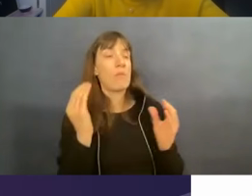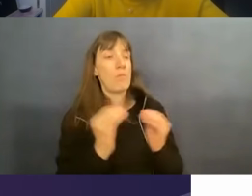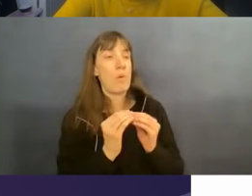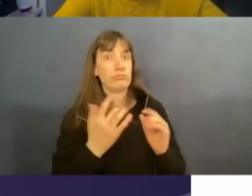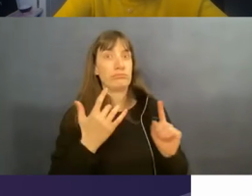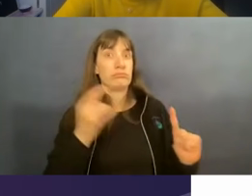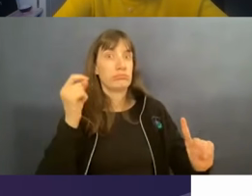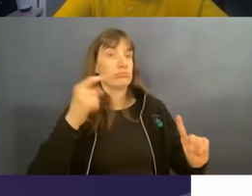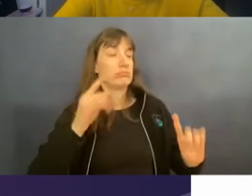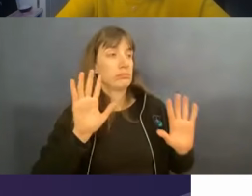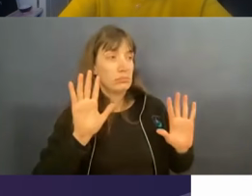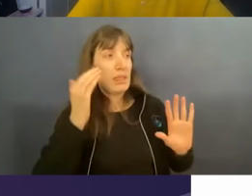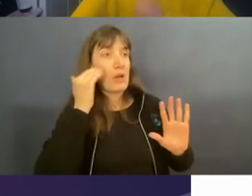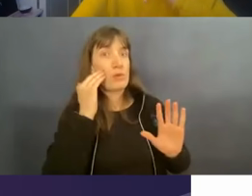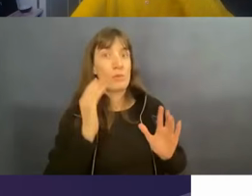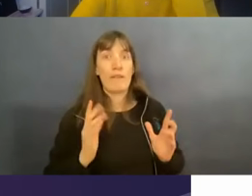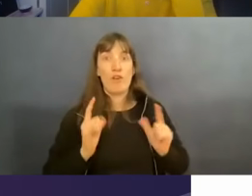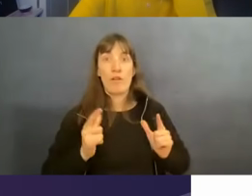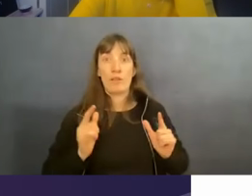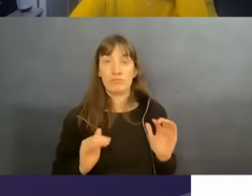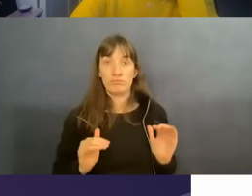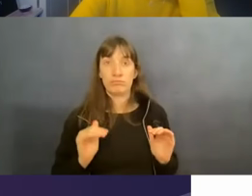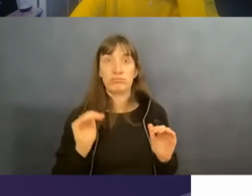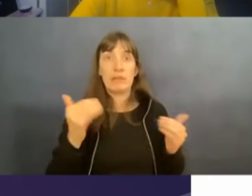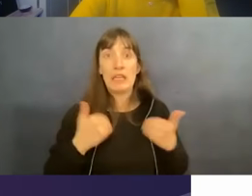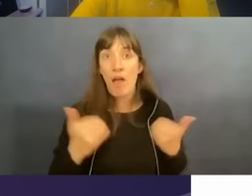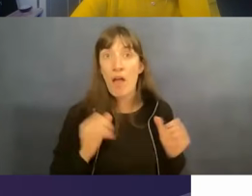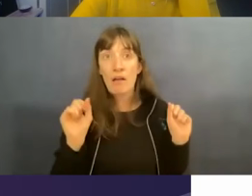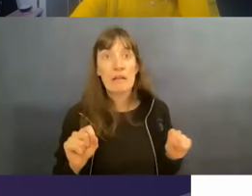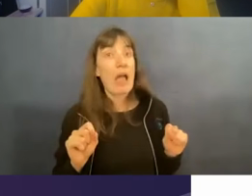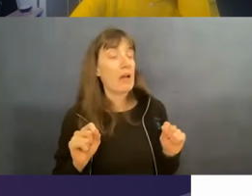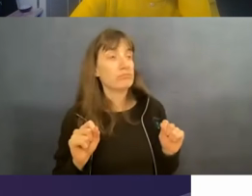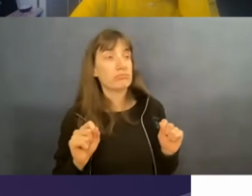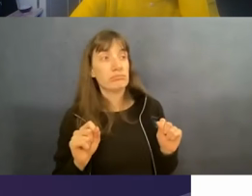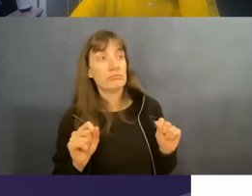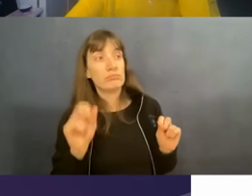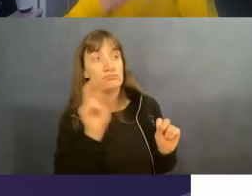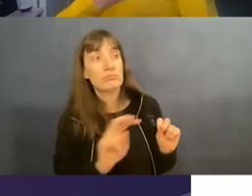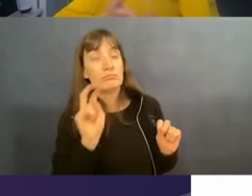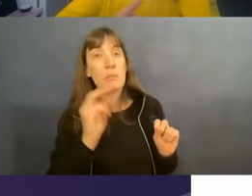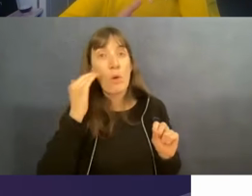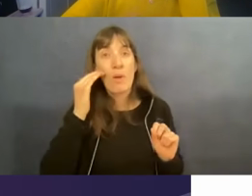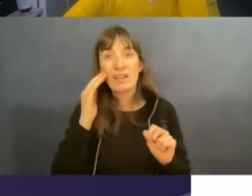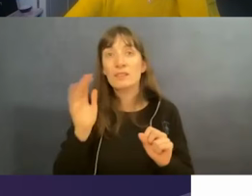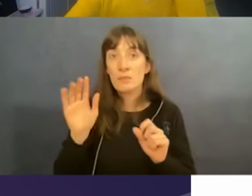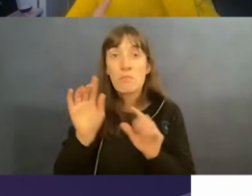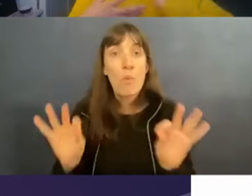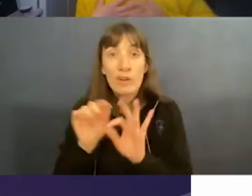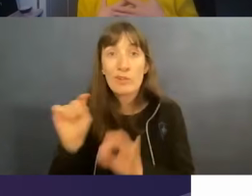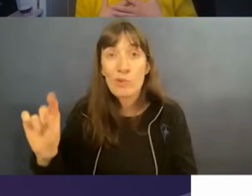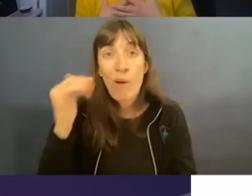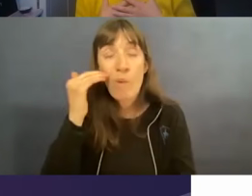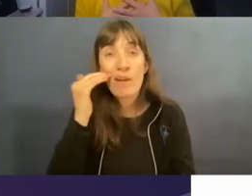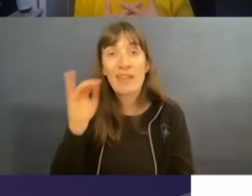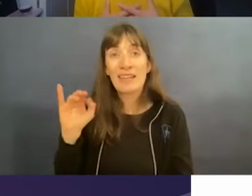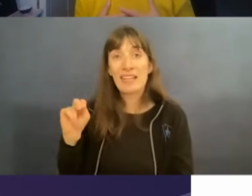awareness really, really early on. And so I think that's something to definitely be aware of. And that interoception is the ability